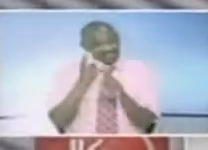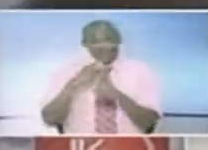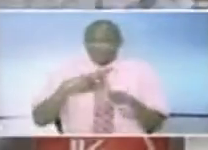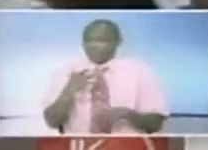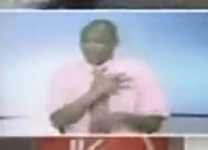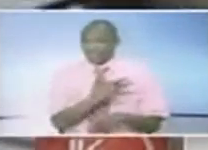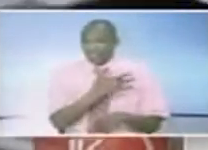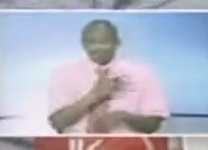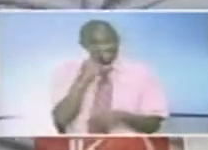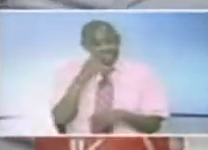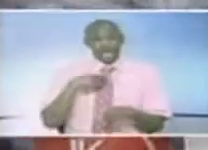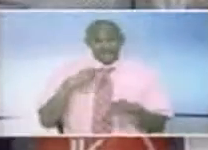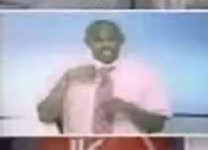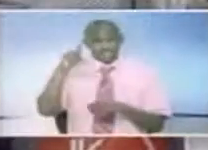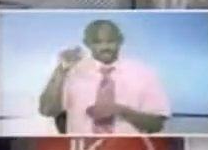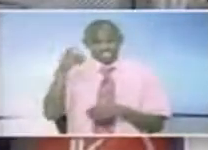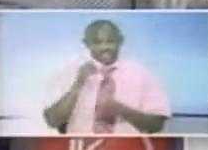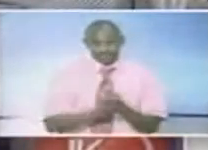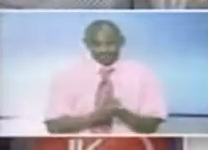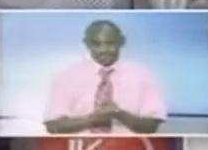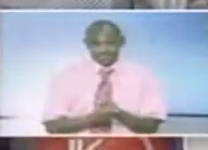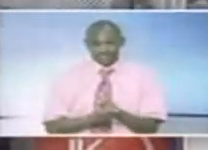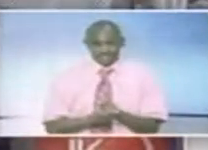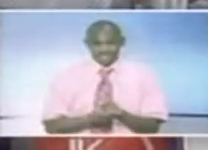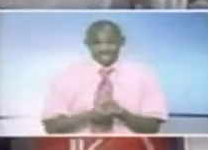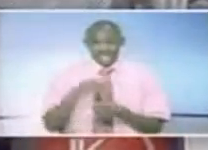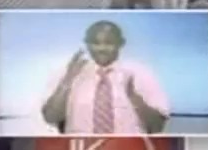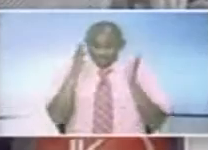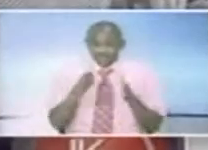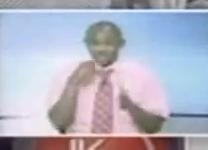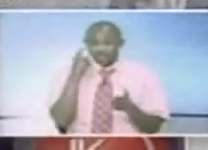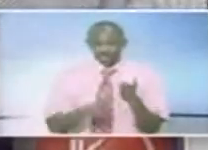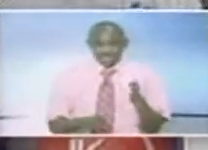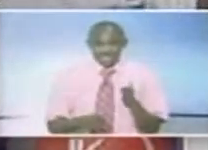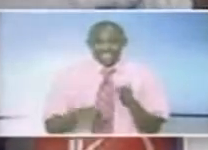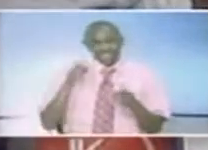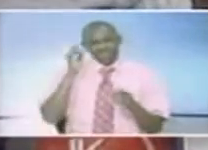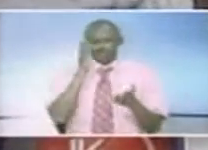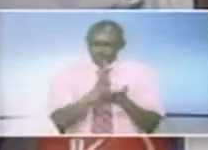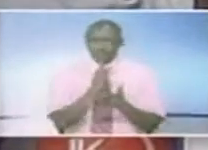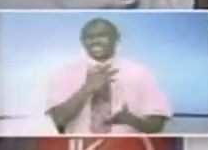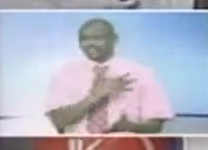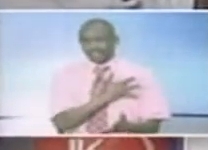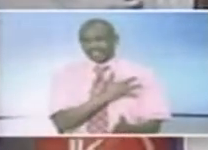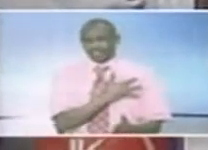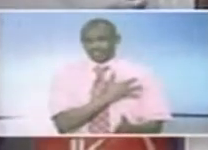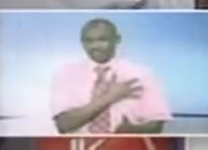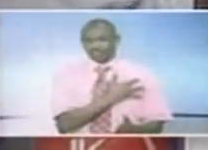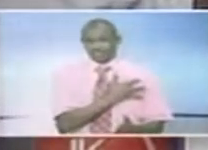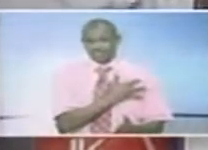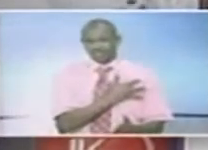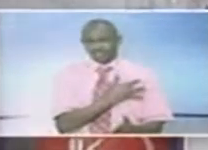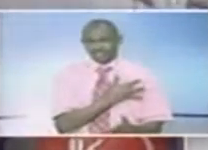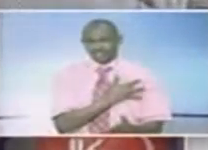here, Martin. Let me just read a couple of tweets. Barbed Wire Fencing says, true inspiration. Thanks.